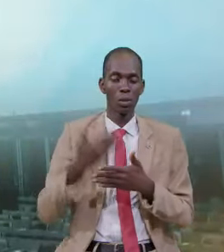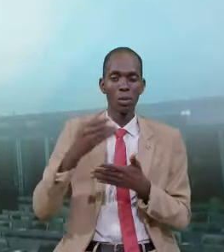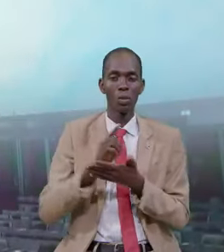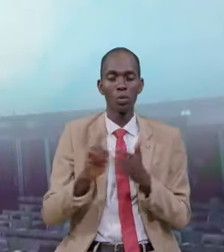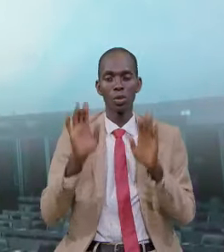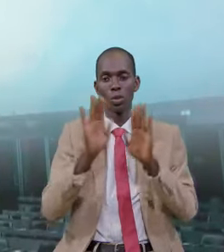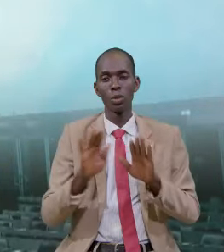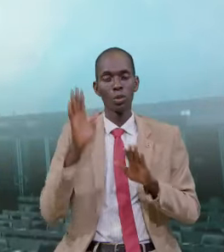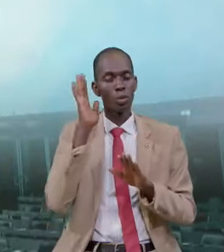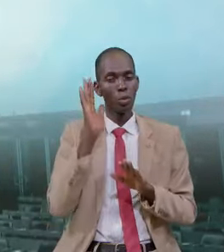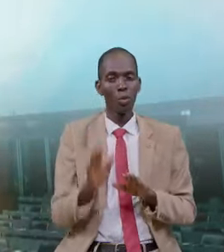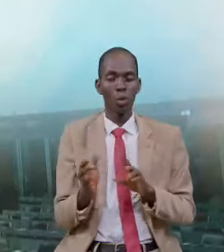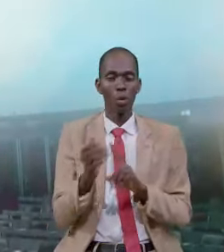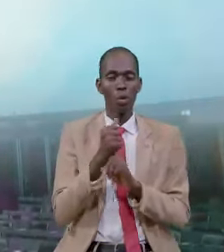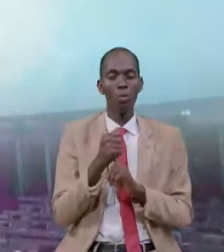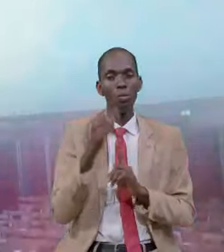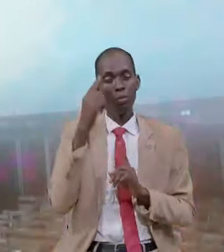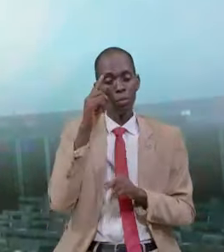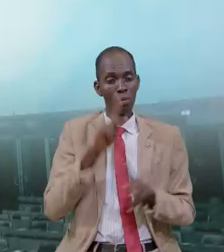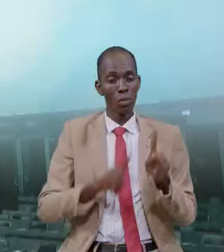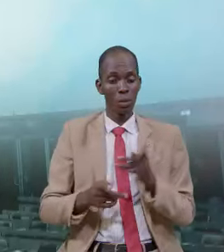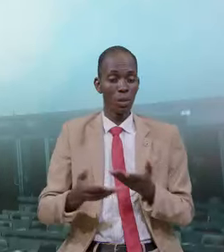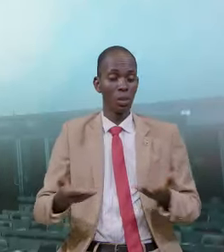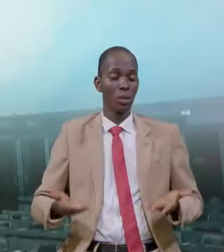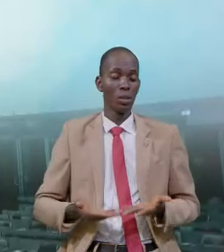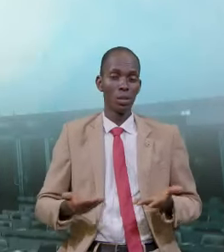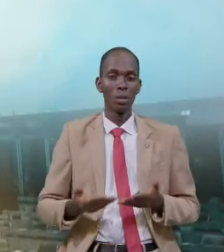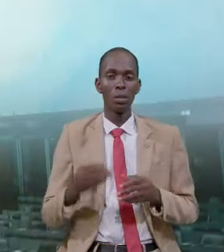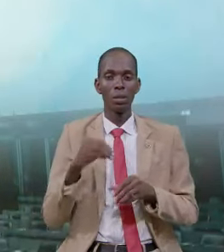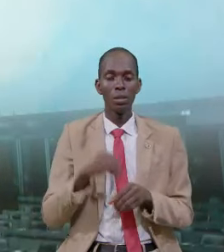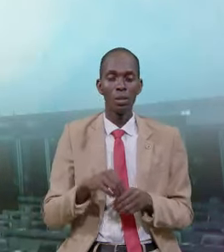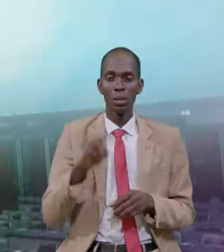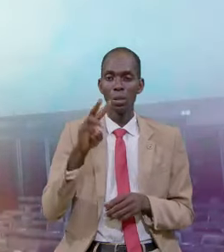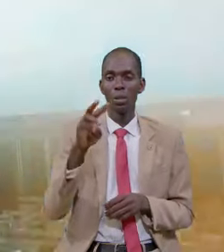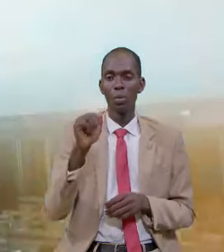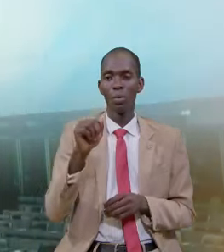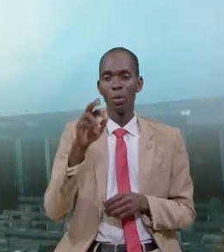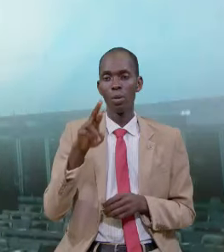But for those here in the Alpha location, that's in Warri here,